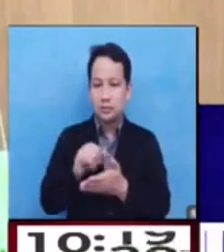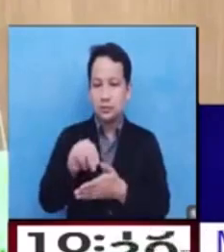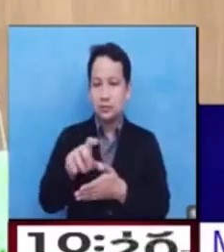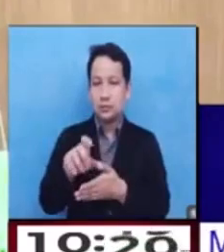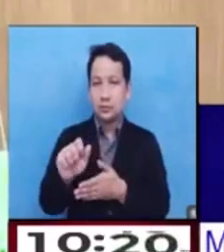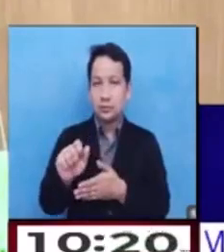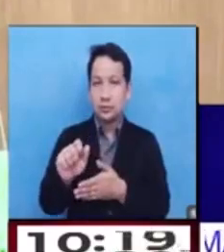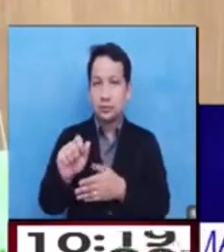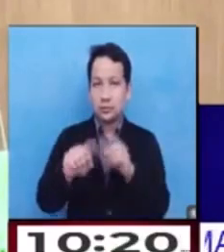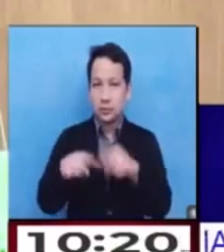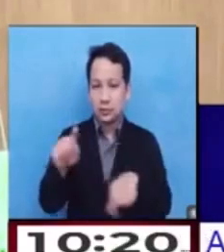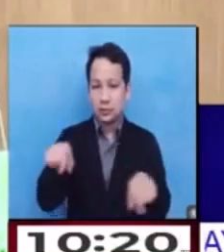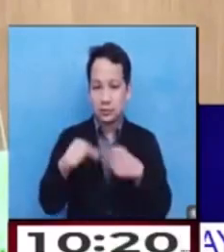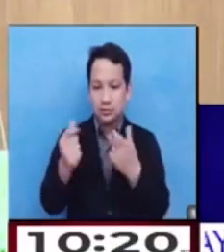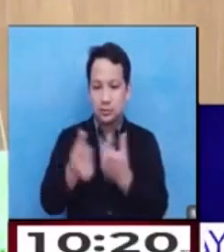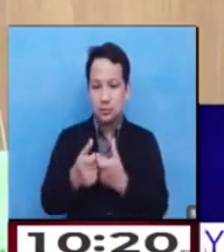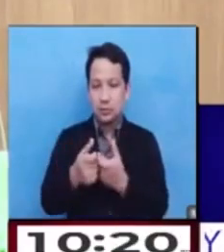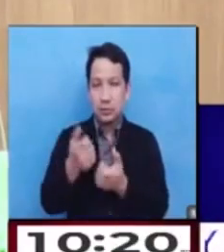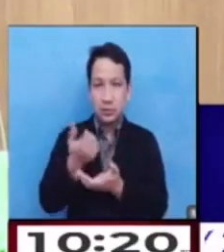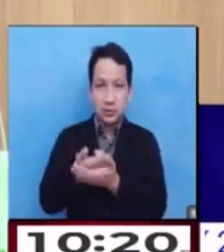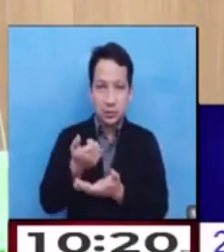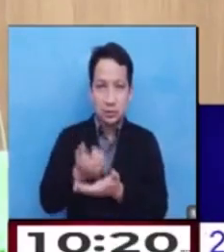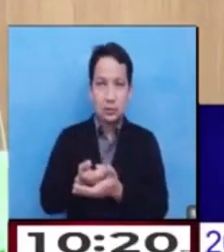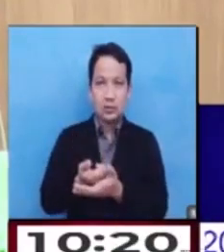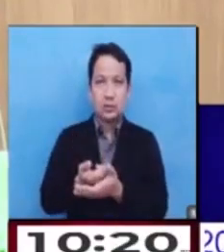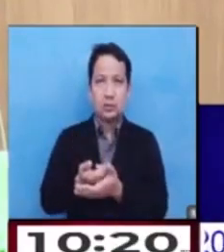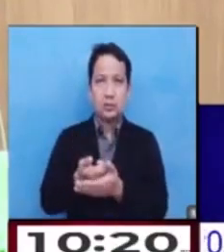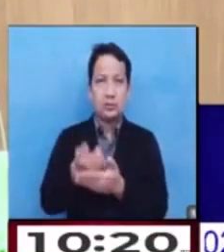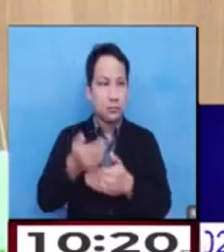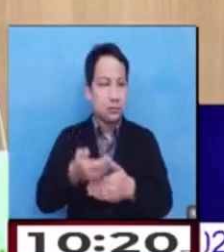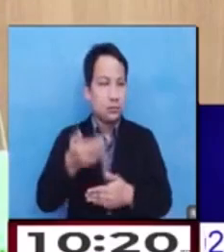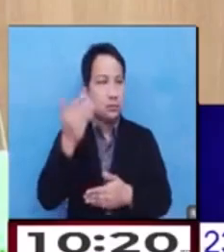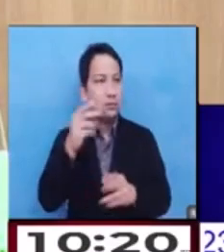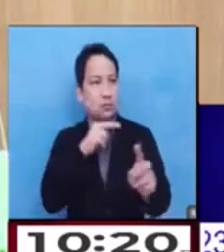various sectors of the economy because of the prospects that